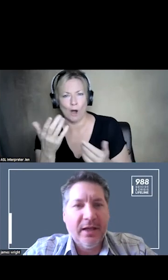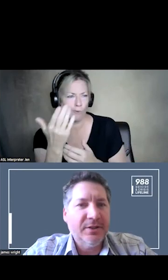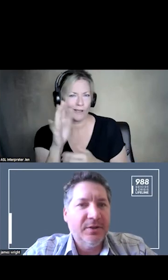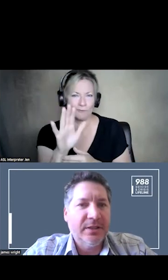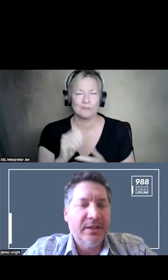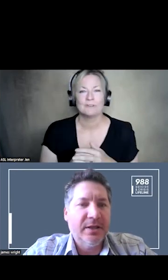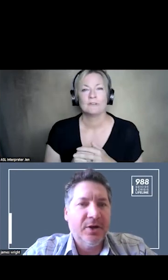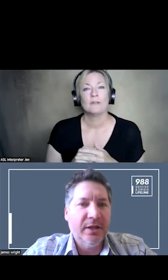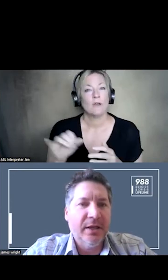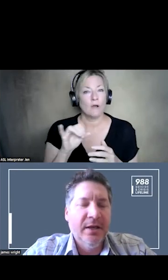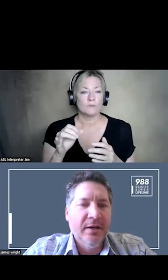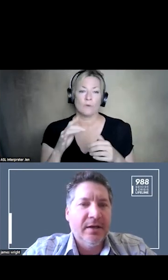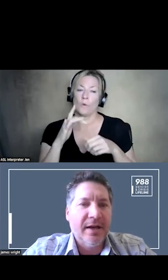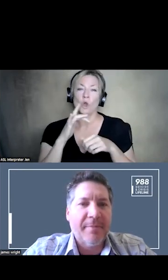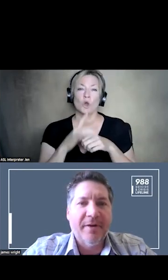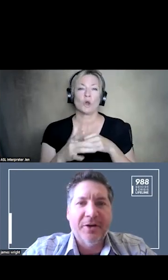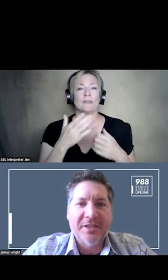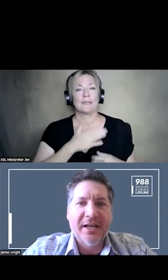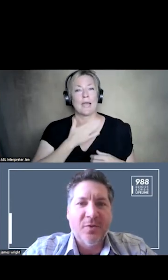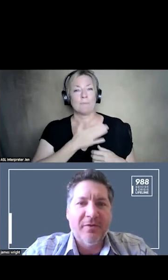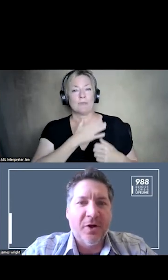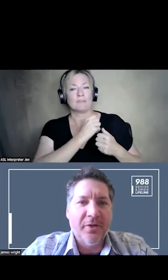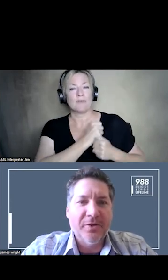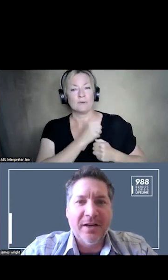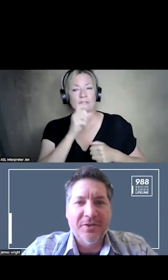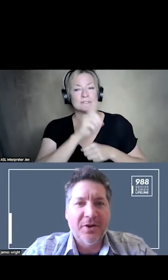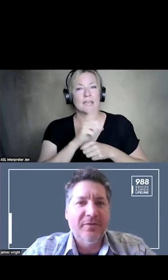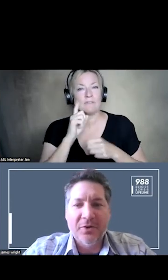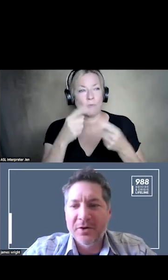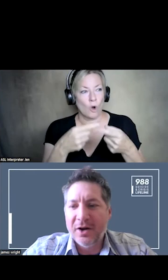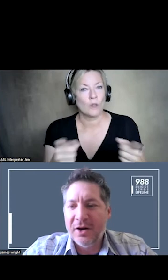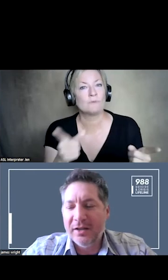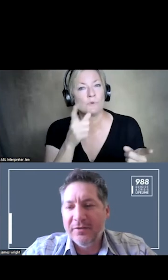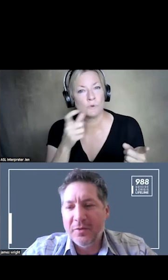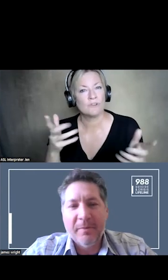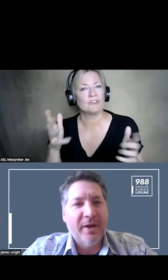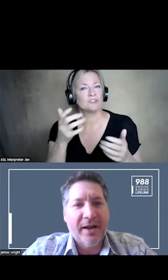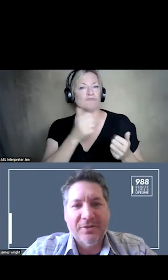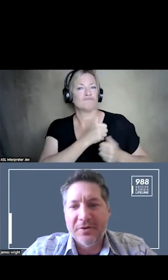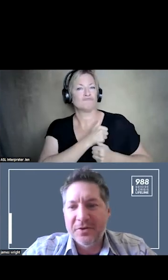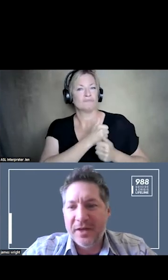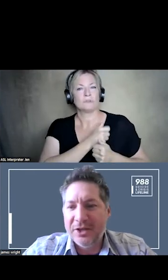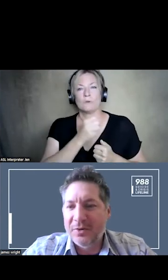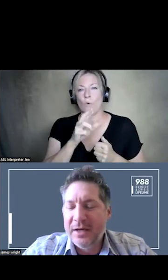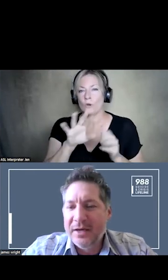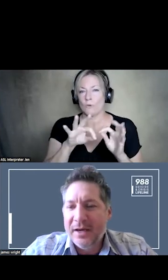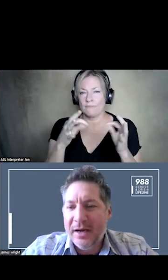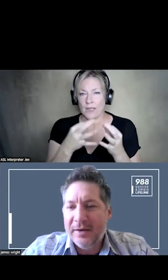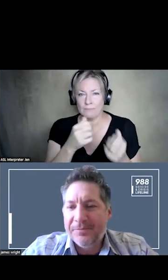I'd like to extend an early Happy Veterans Day as well for all those that have served or are living with people that have served. So thank